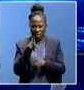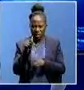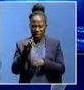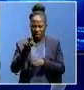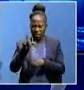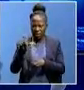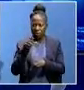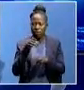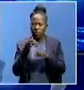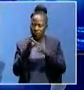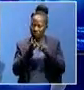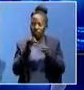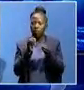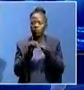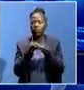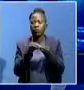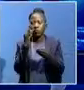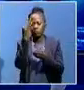Kakubo's Facebook page.